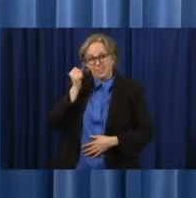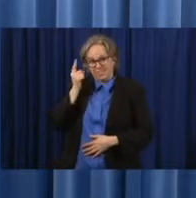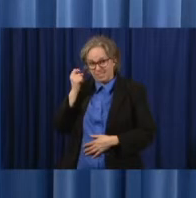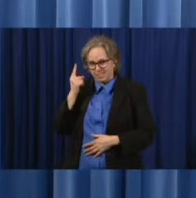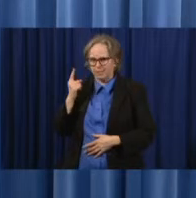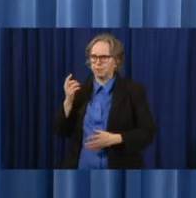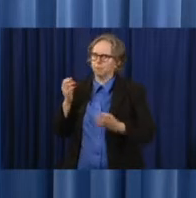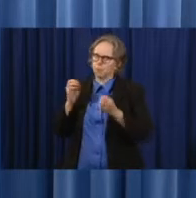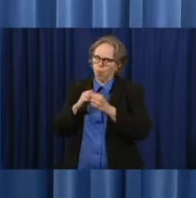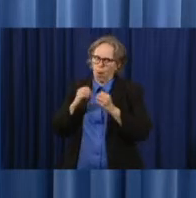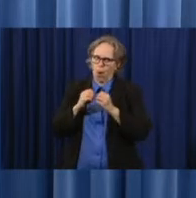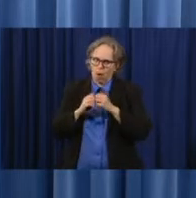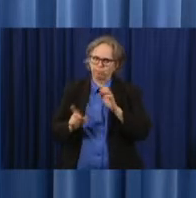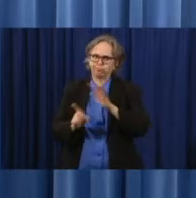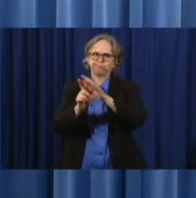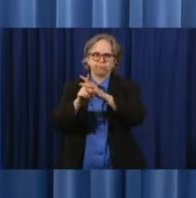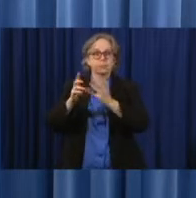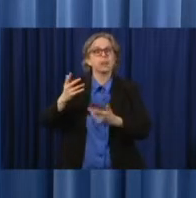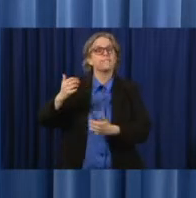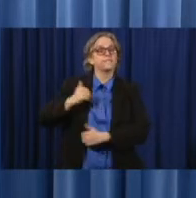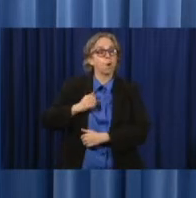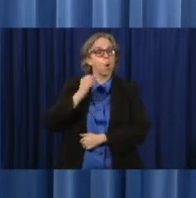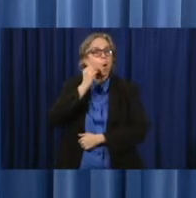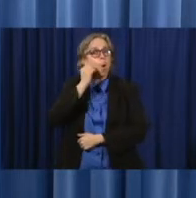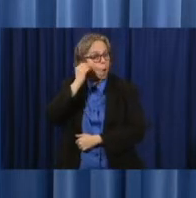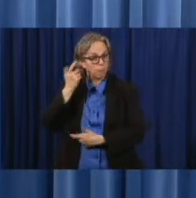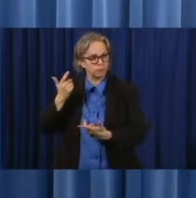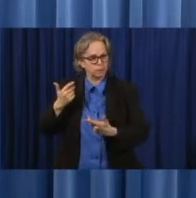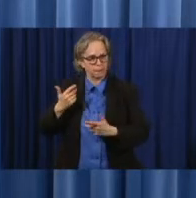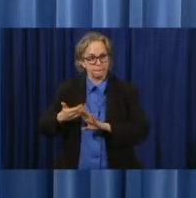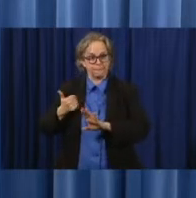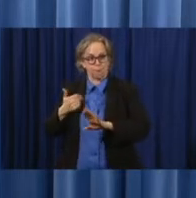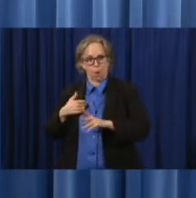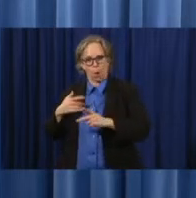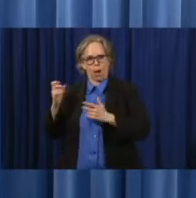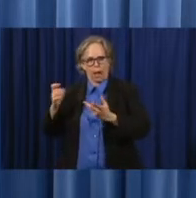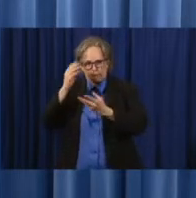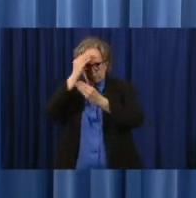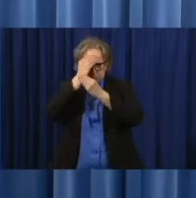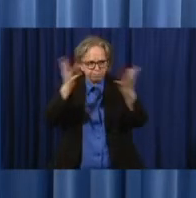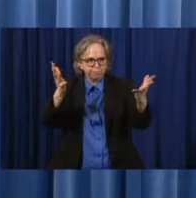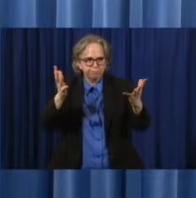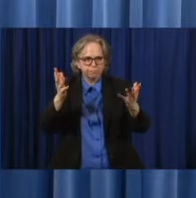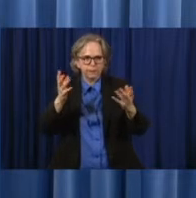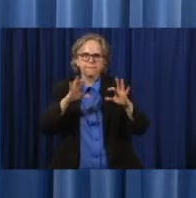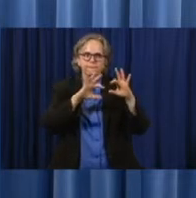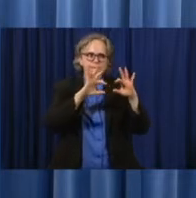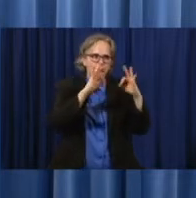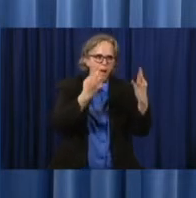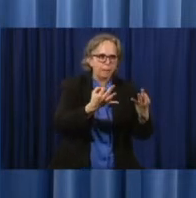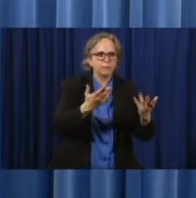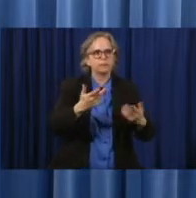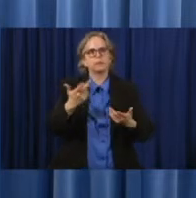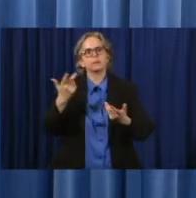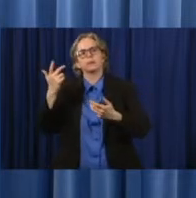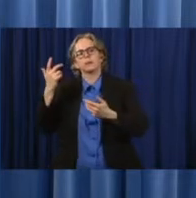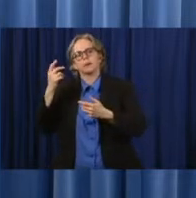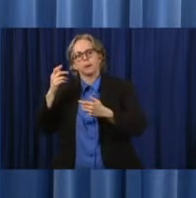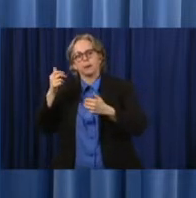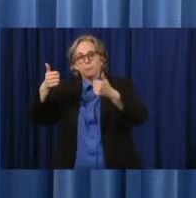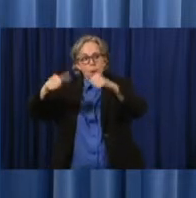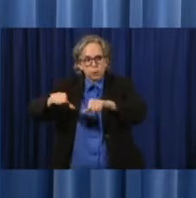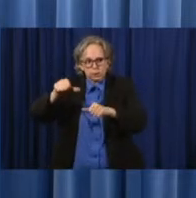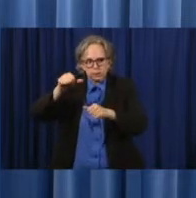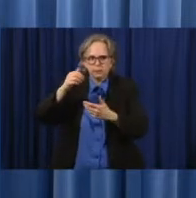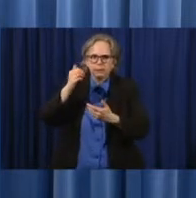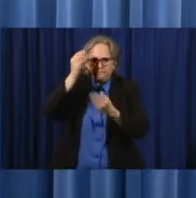staff, and family members receive immediate information. They've also begun posting updated data about testing in both facilities on